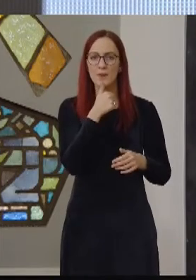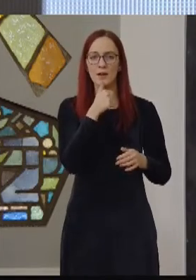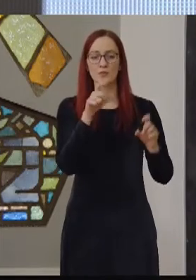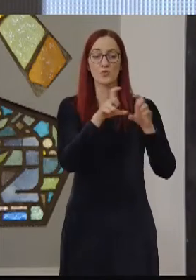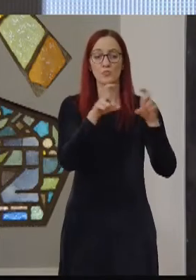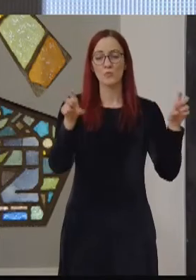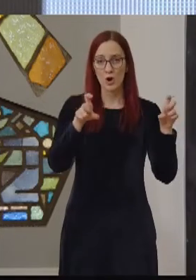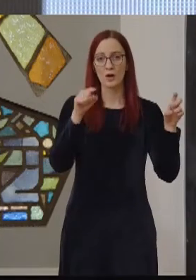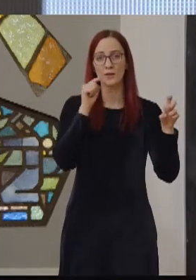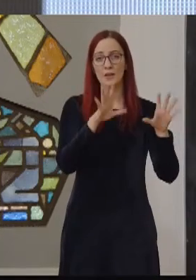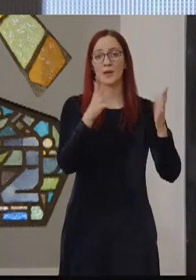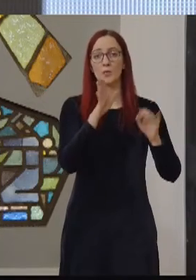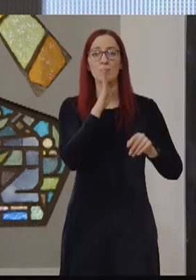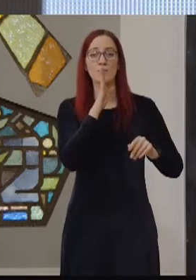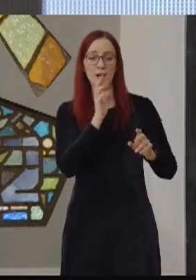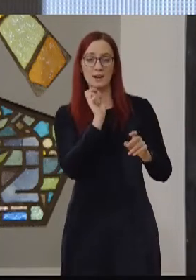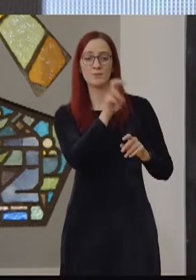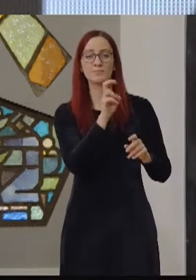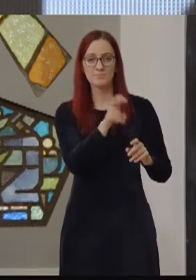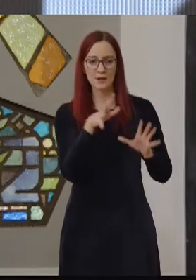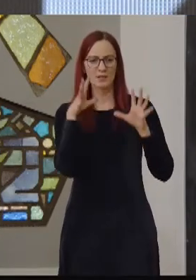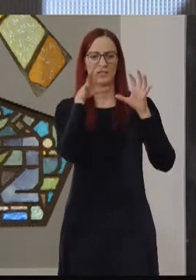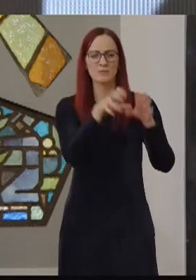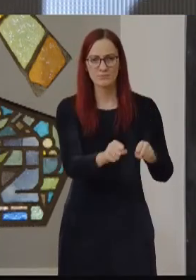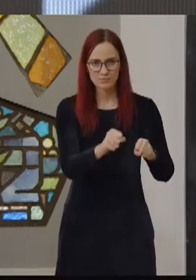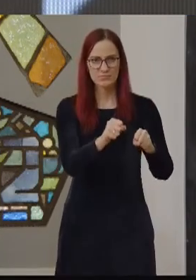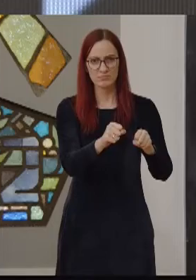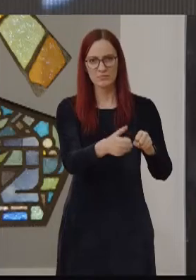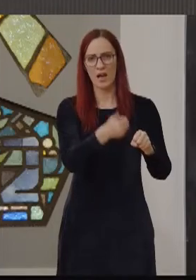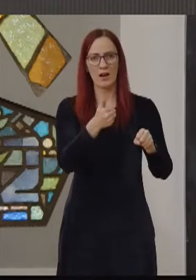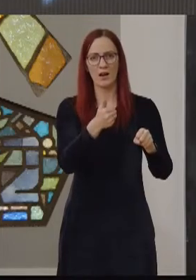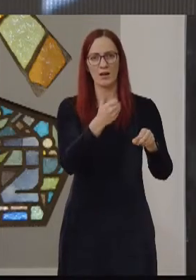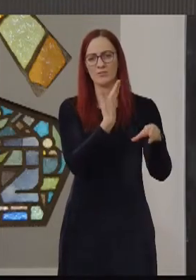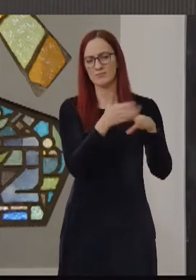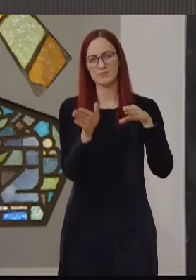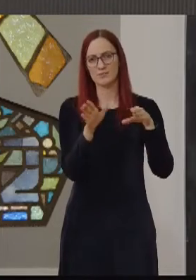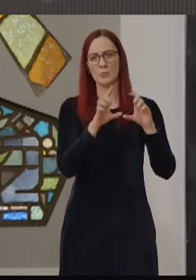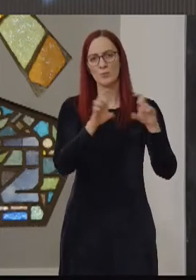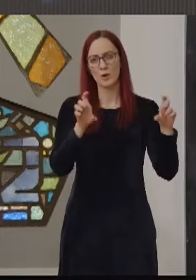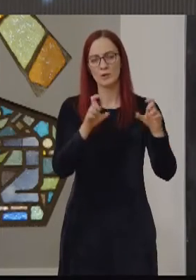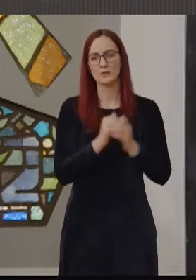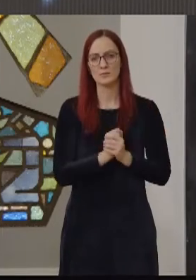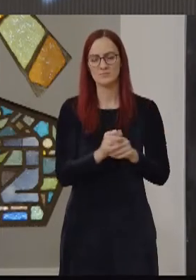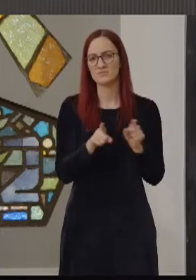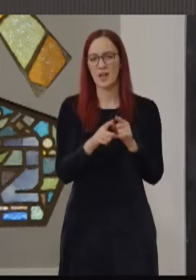their gender, for example, attacks against girls in schools